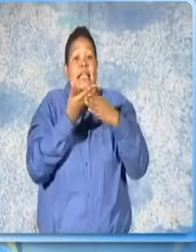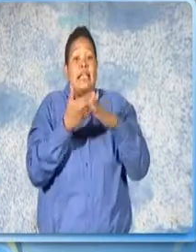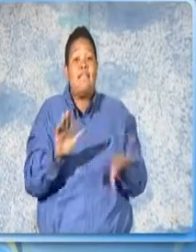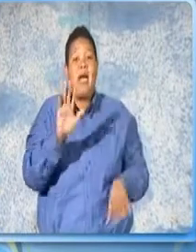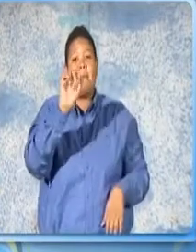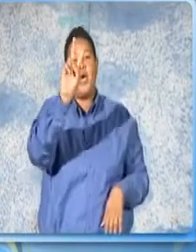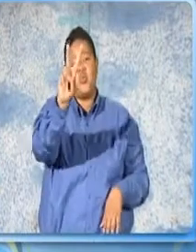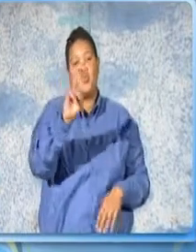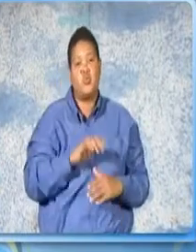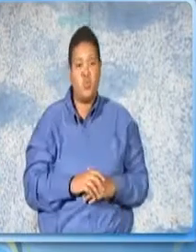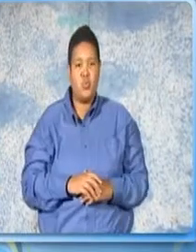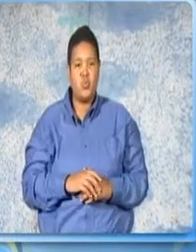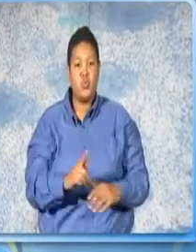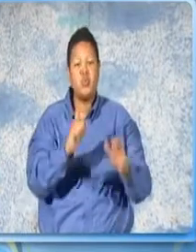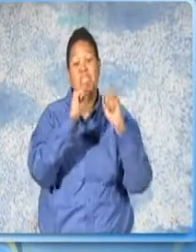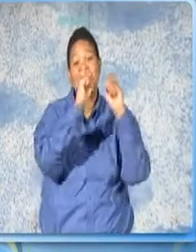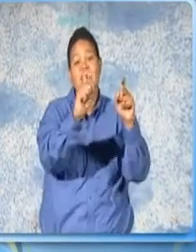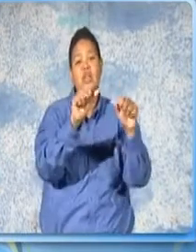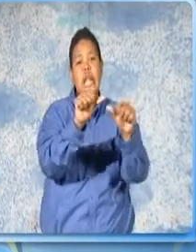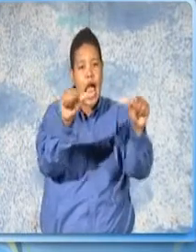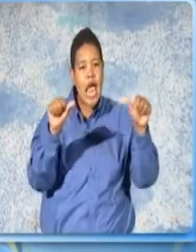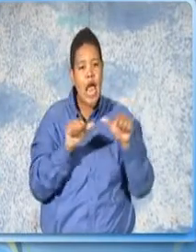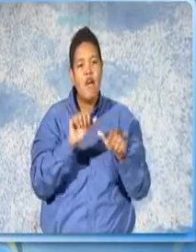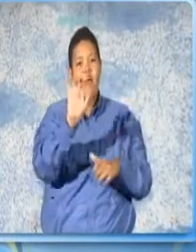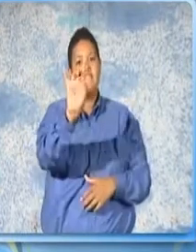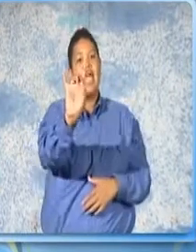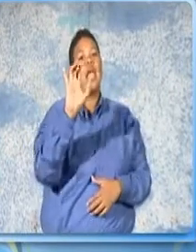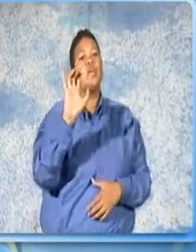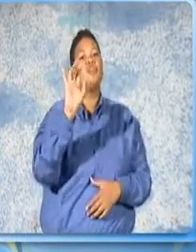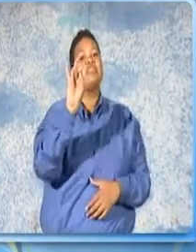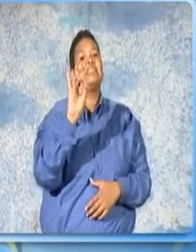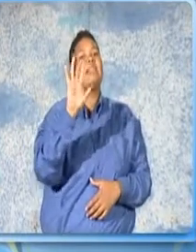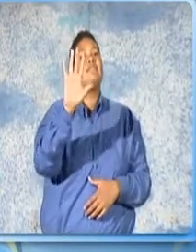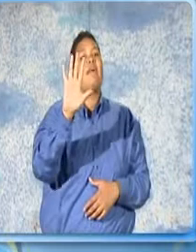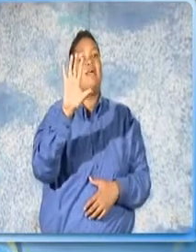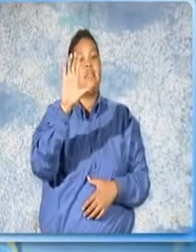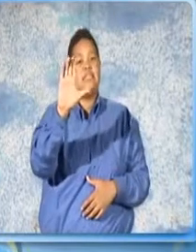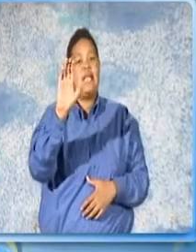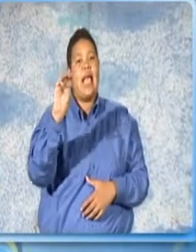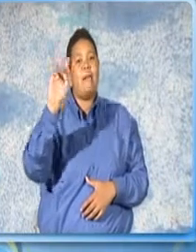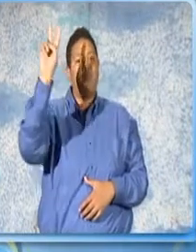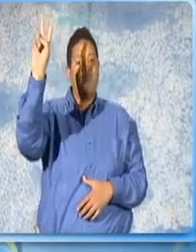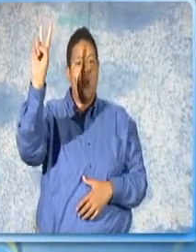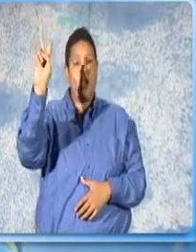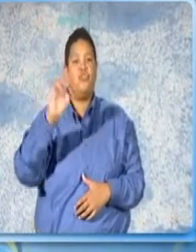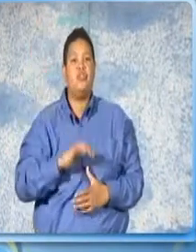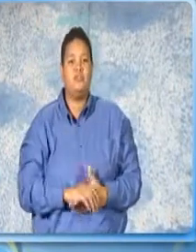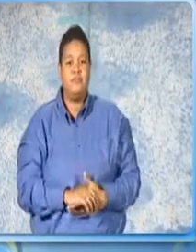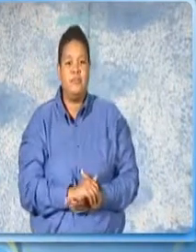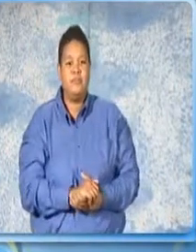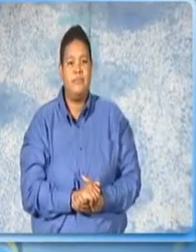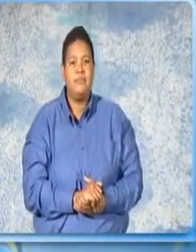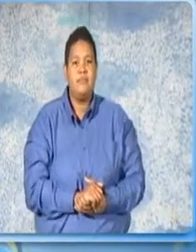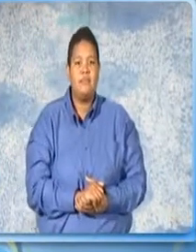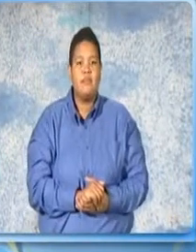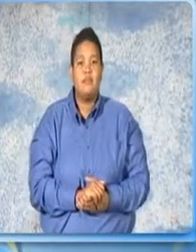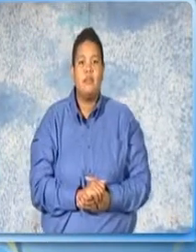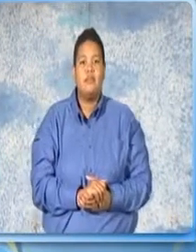2, which would give us an area of 875 centimeters squared.